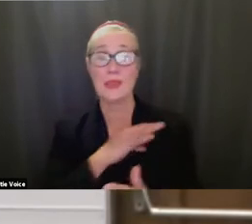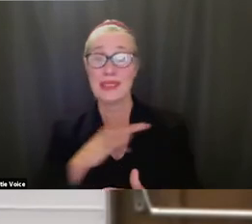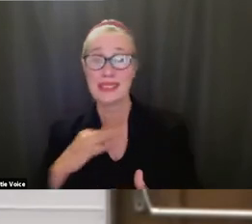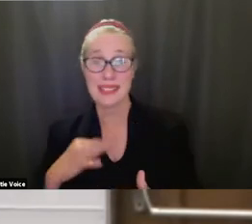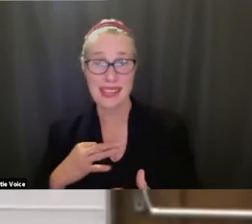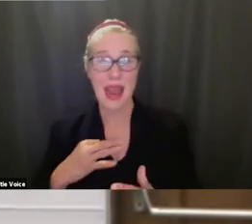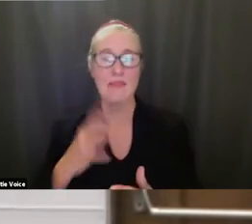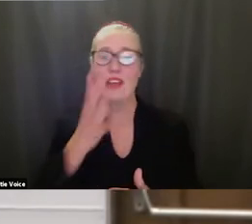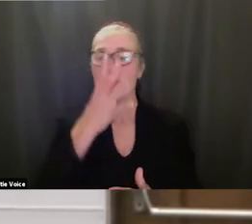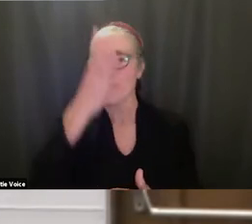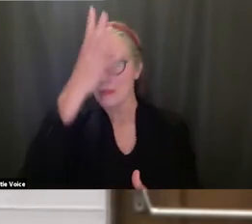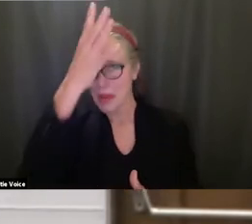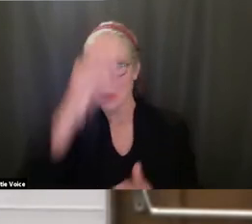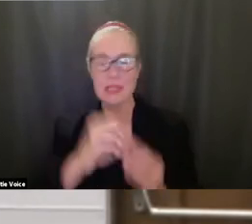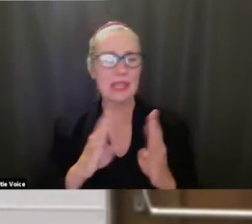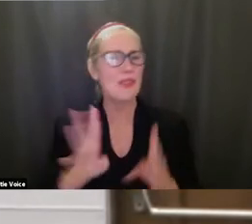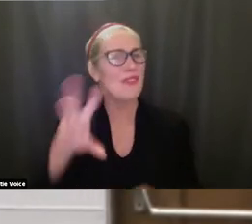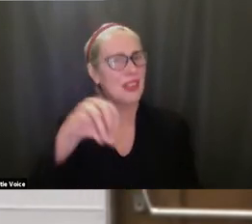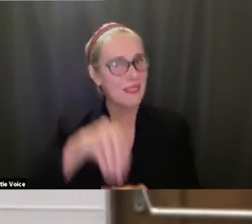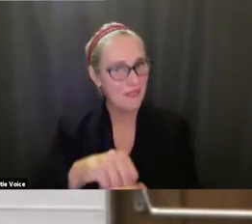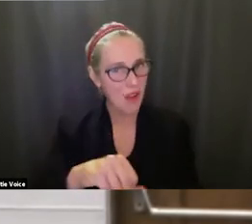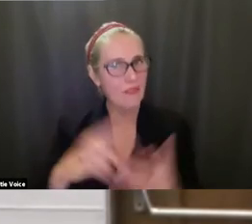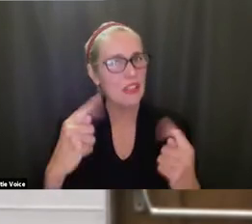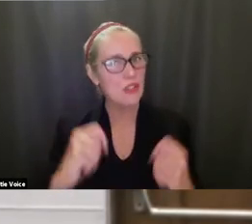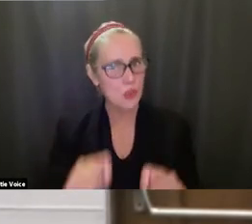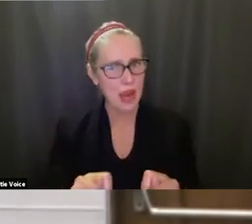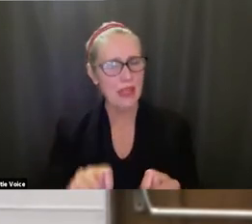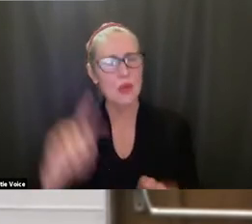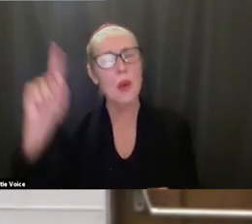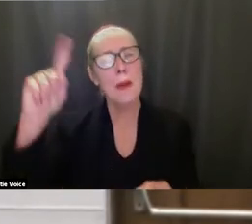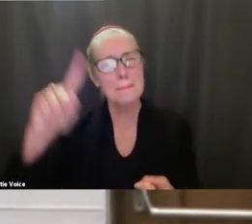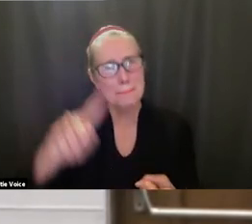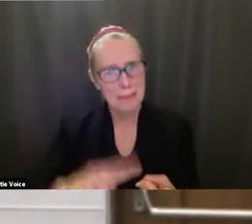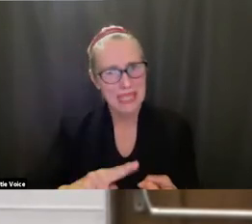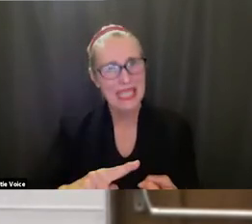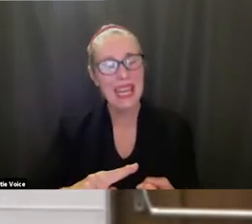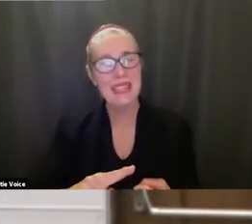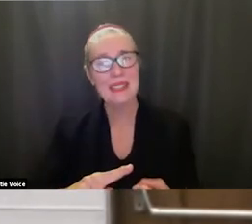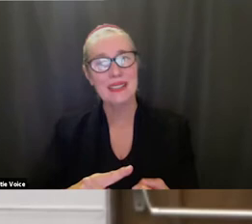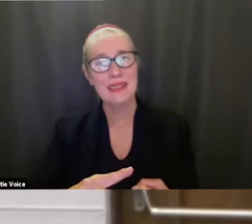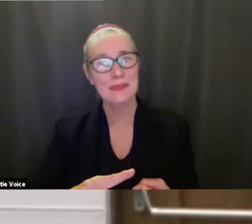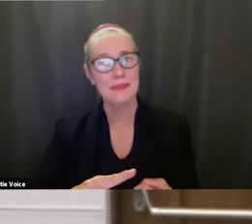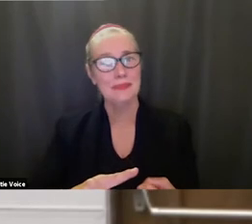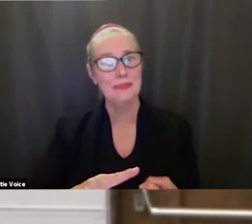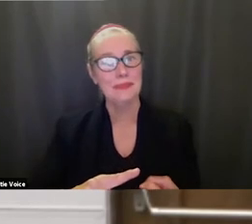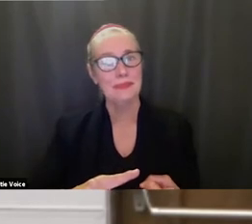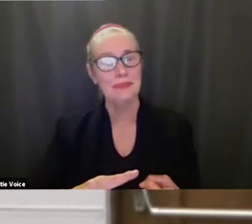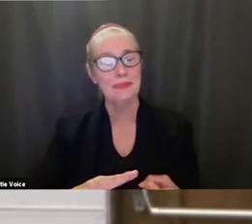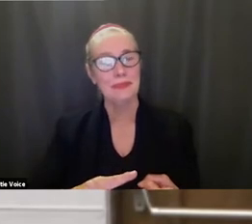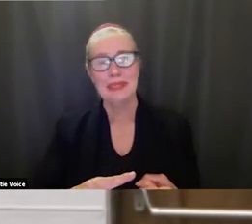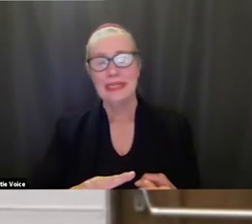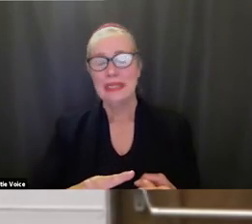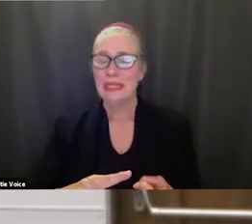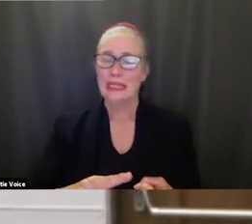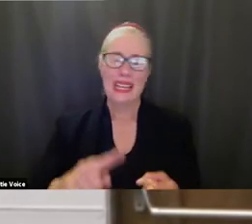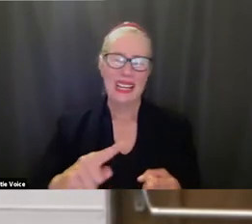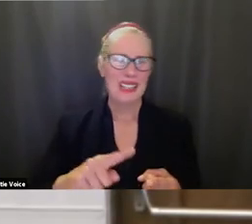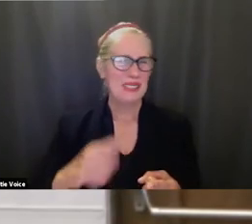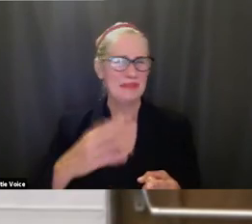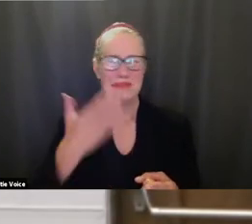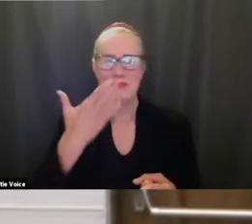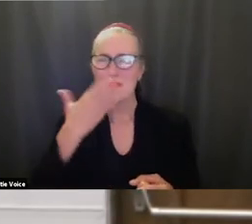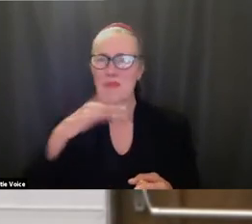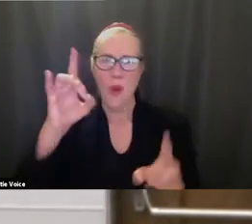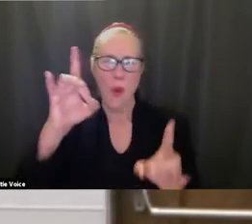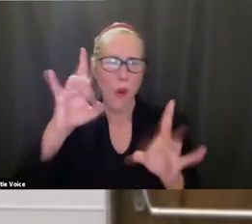to parents and students for their involvement in trying to mitigate all of the uh horrors of this pandemic i also want to